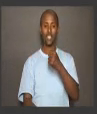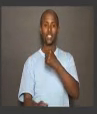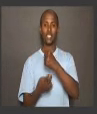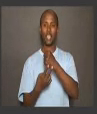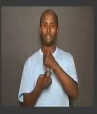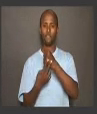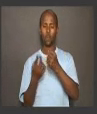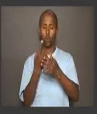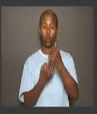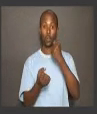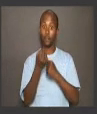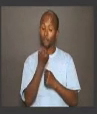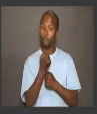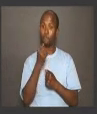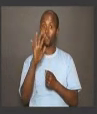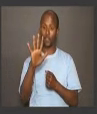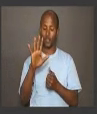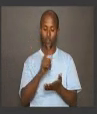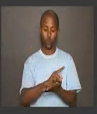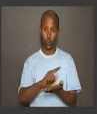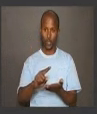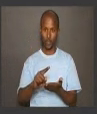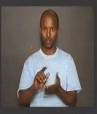only 15 weeks?